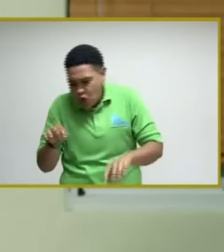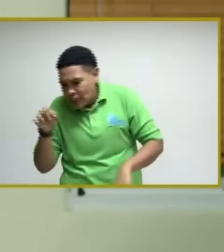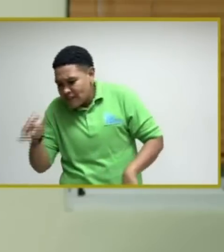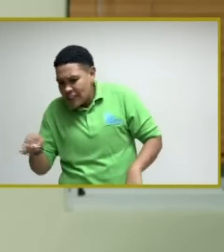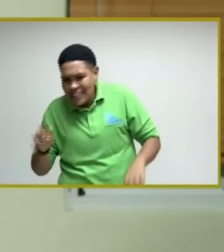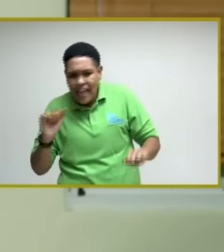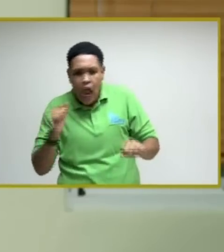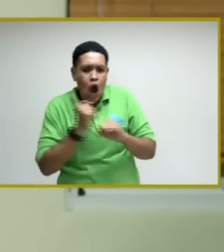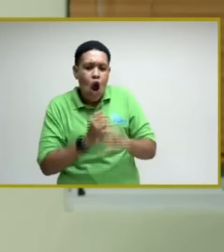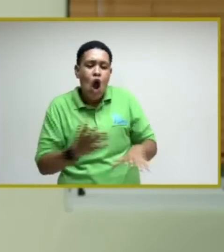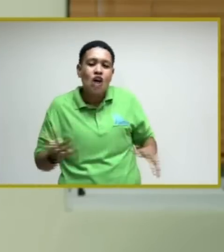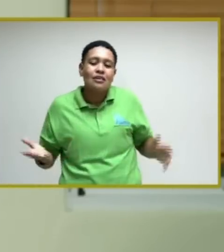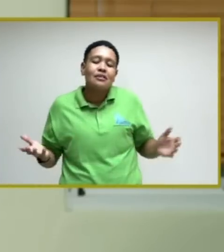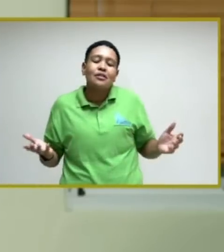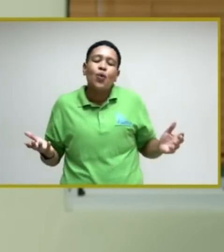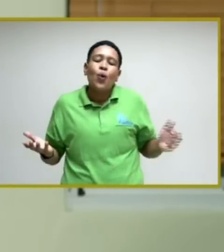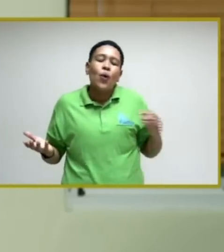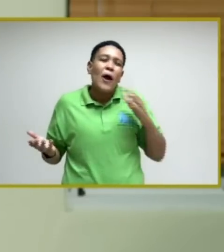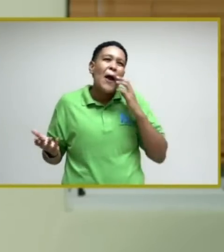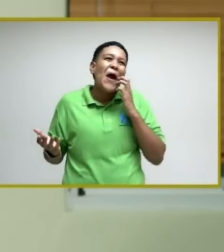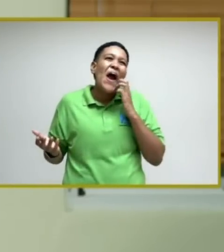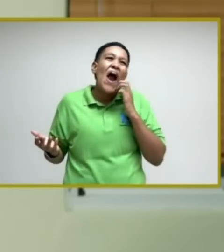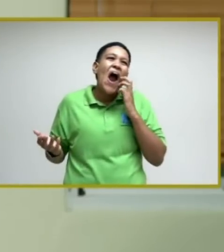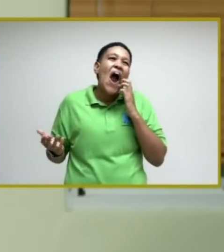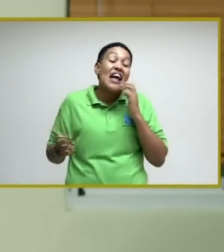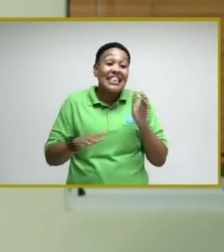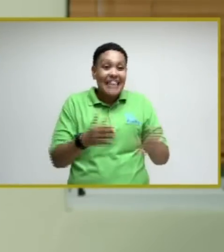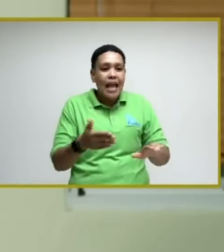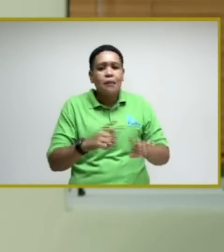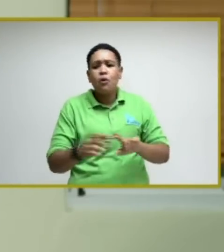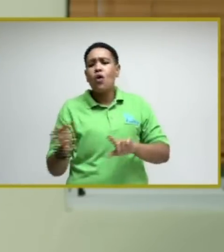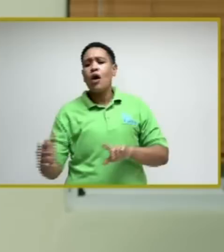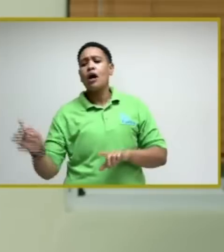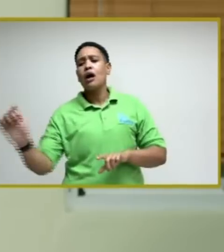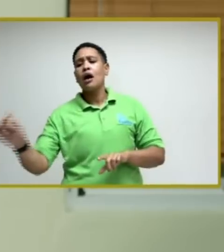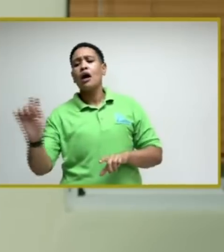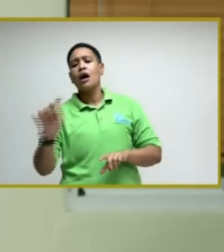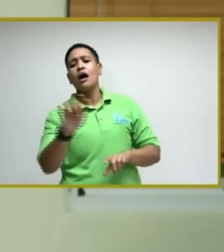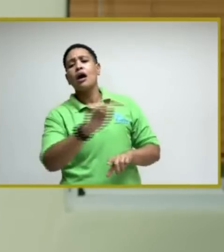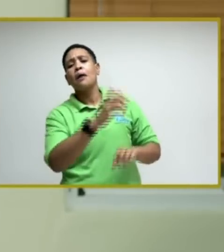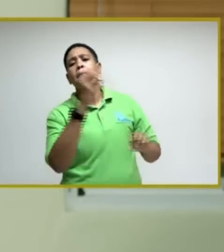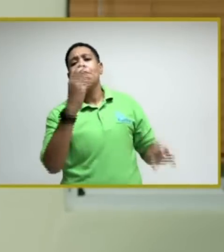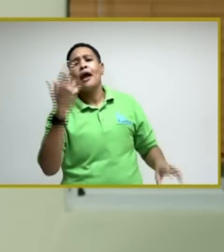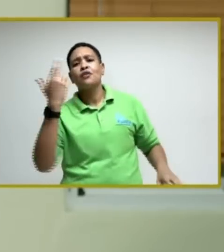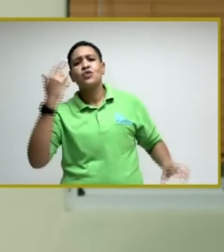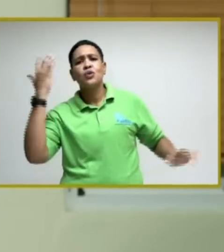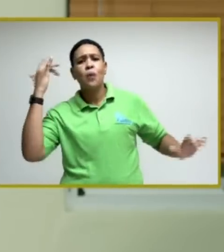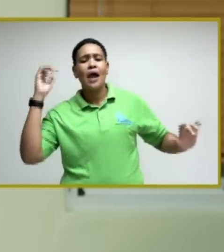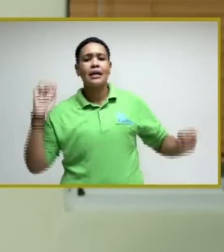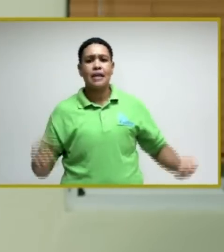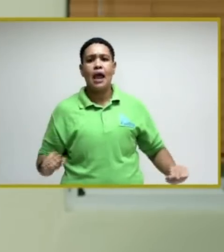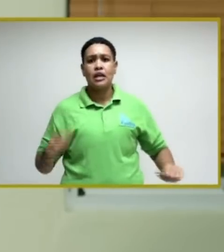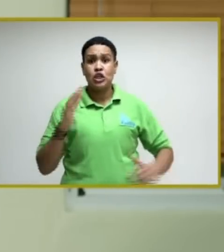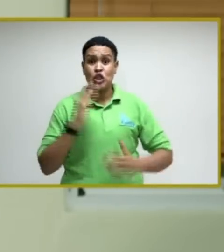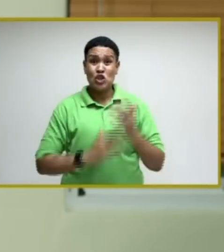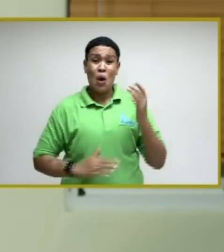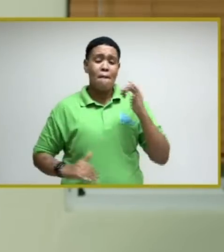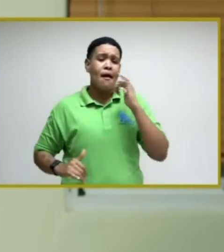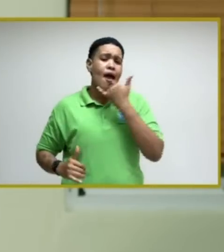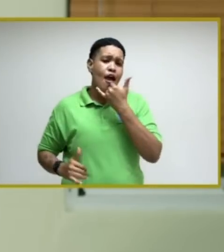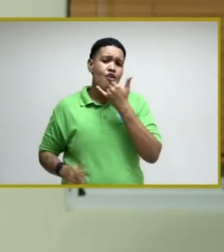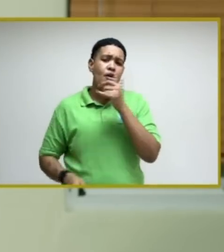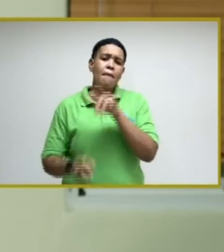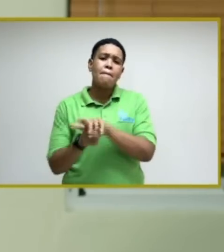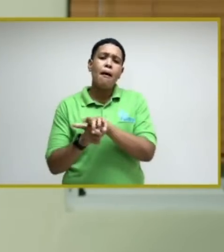of. So there is some margin of error, and clearly there are a lot of persons who have